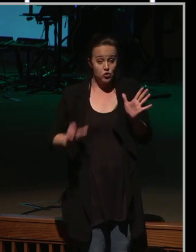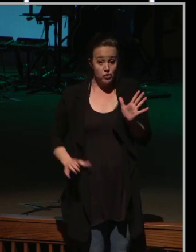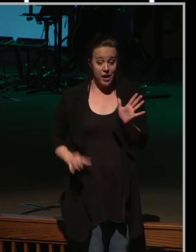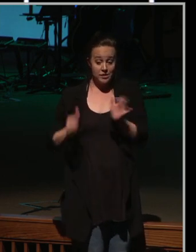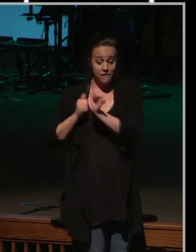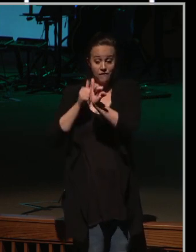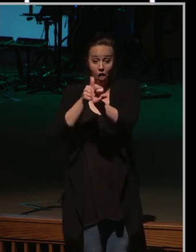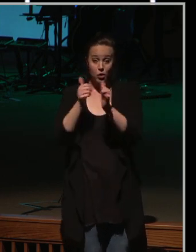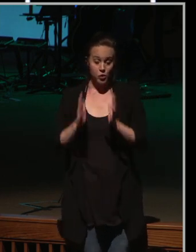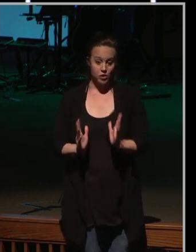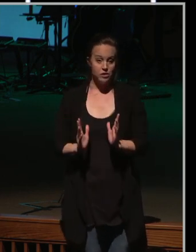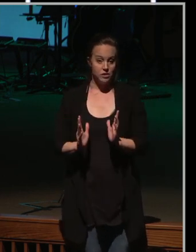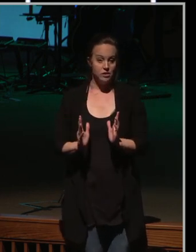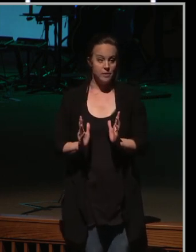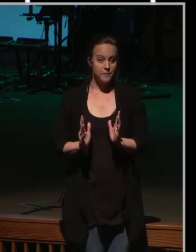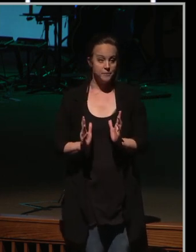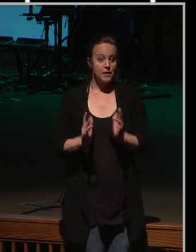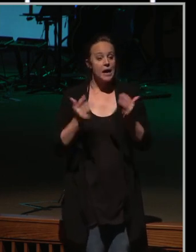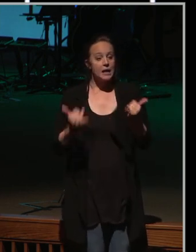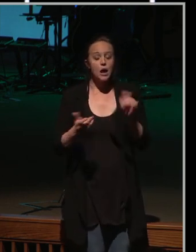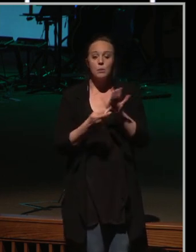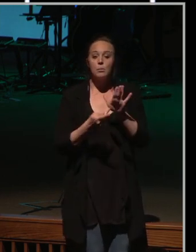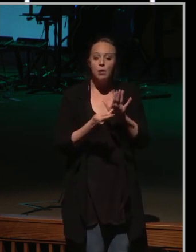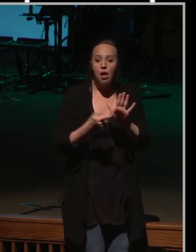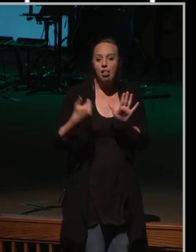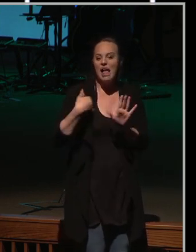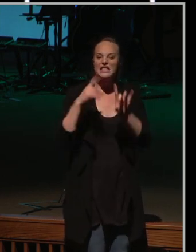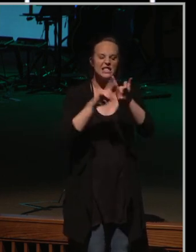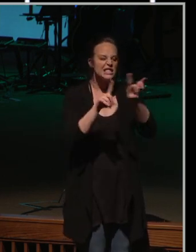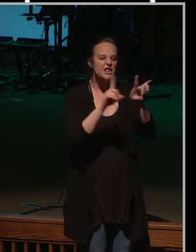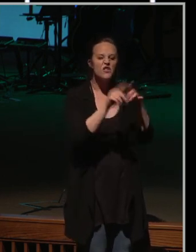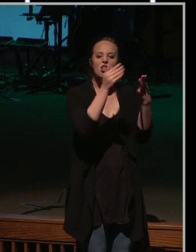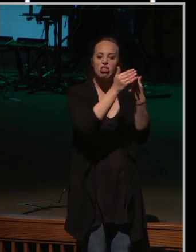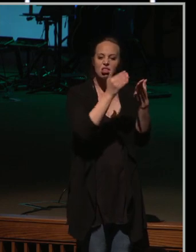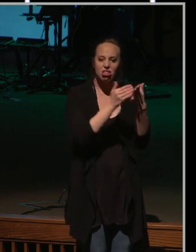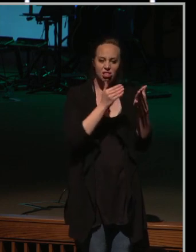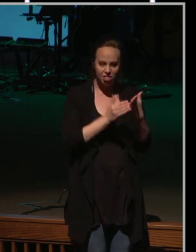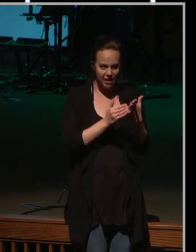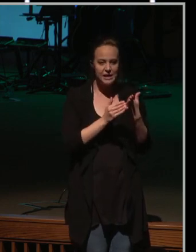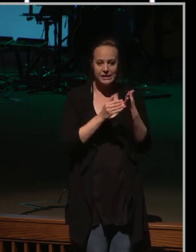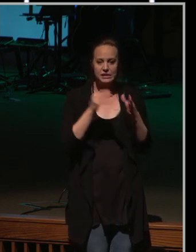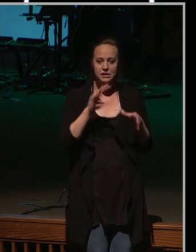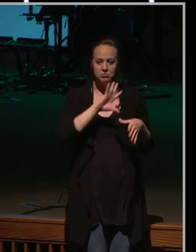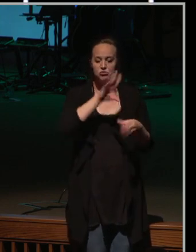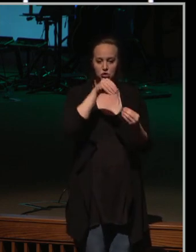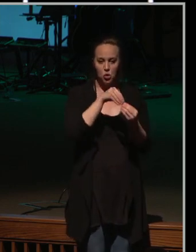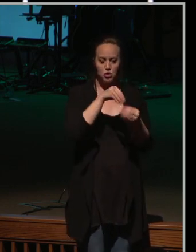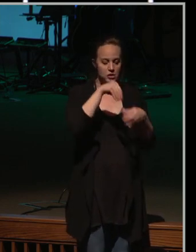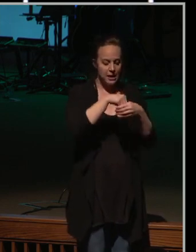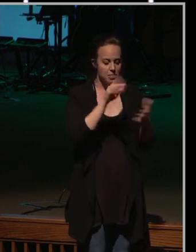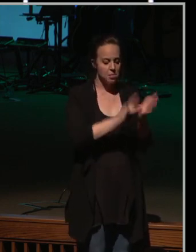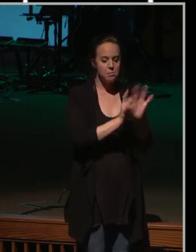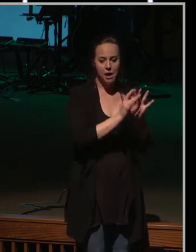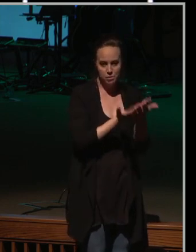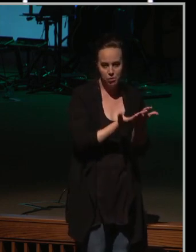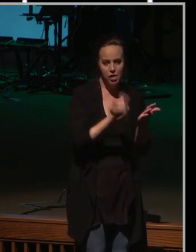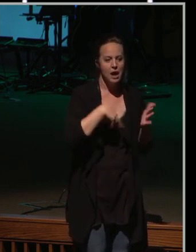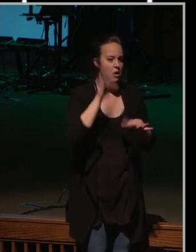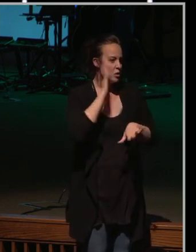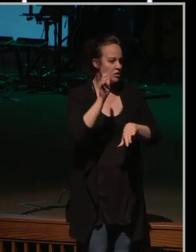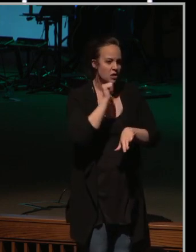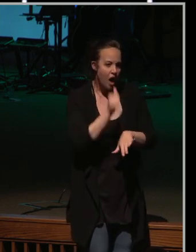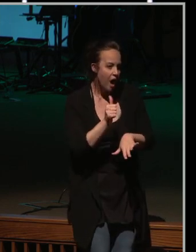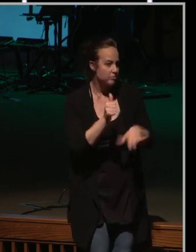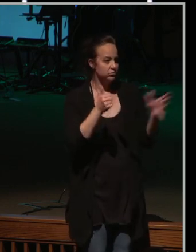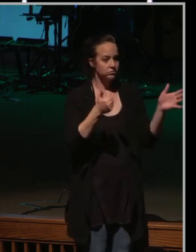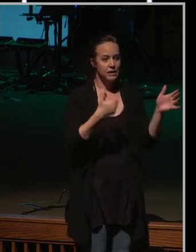Now there are different lists like this that Paul particularly uses throughout Scripture, and so I'm not going to go through everything on this list. Certainly, if you or if your